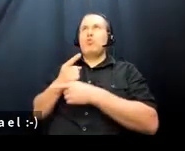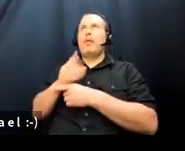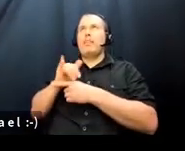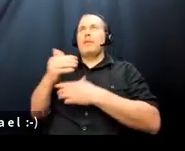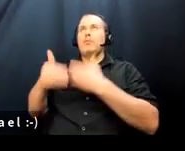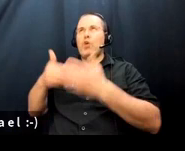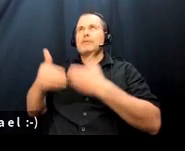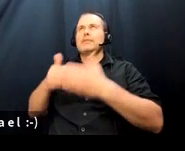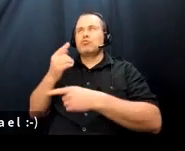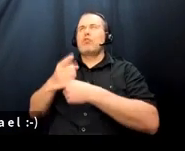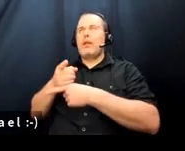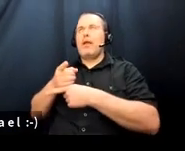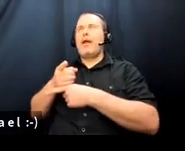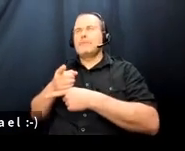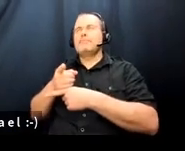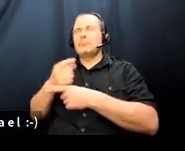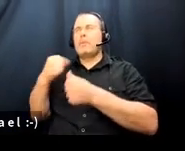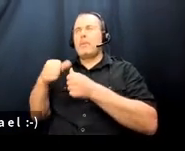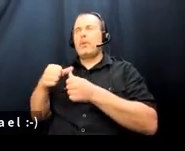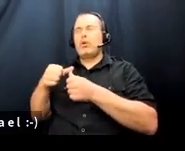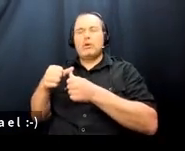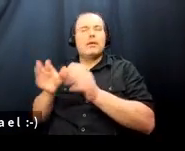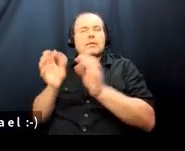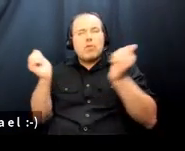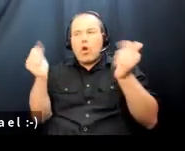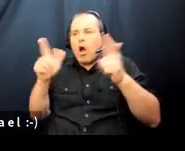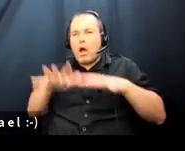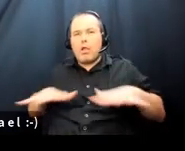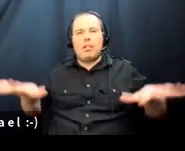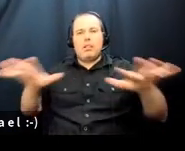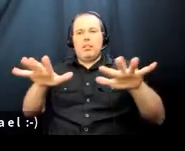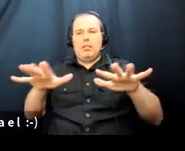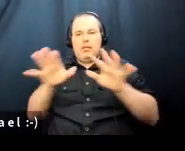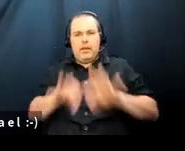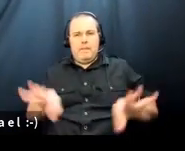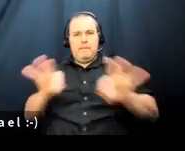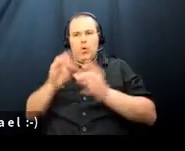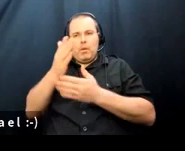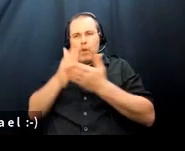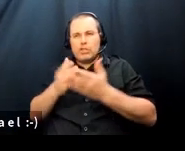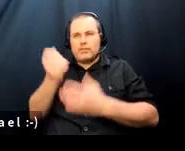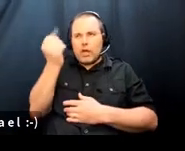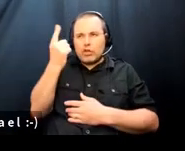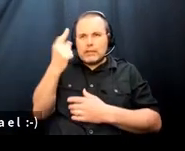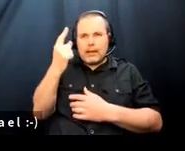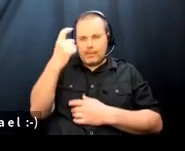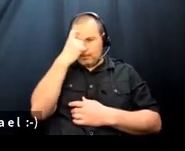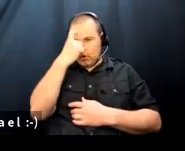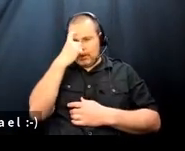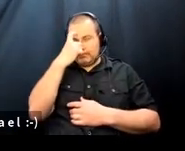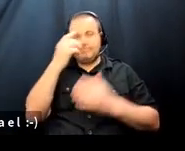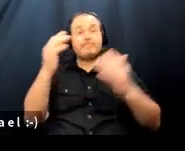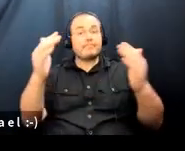something. These are all really important parts of understanding the brain. Okay, next